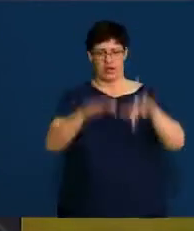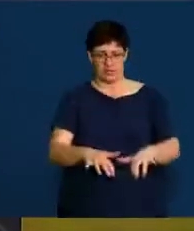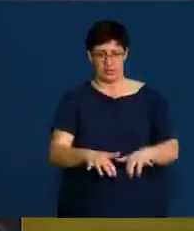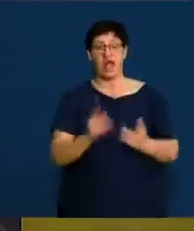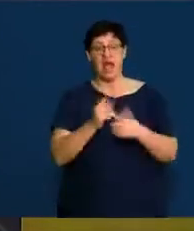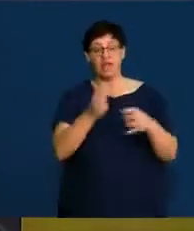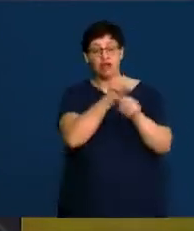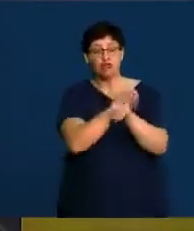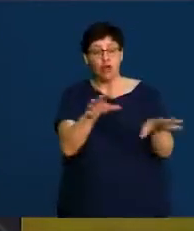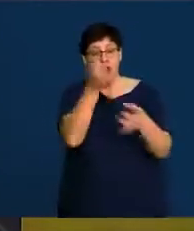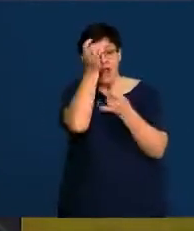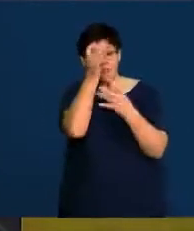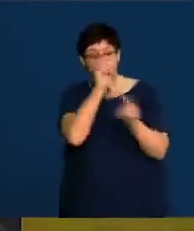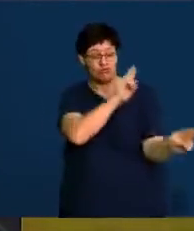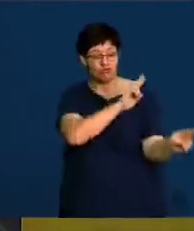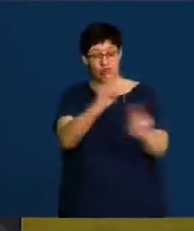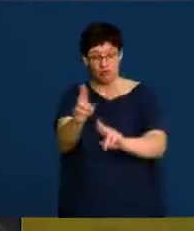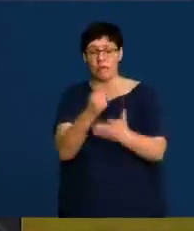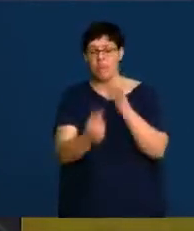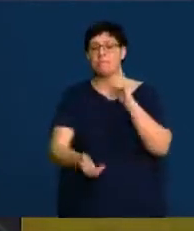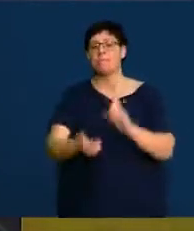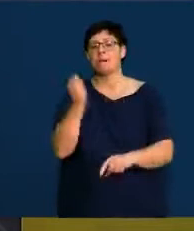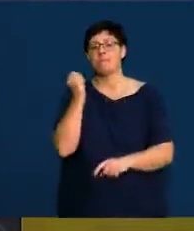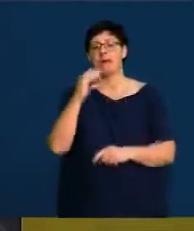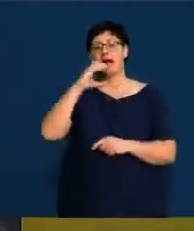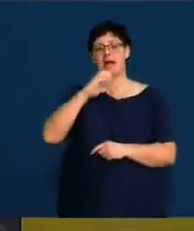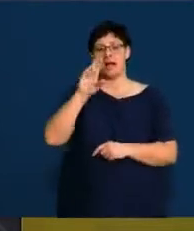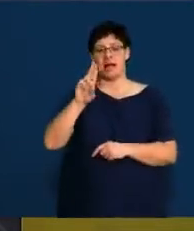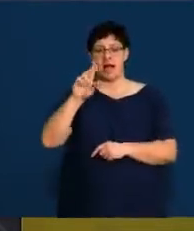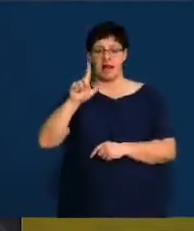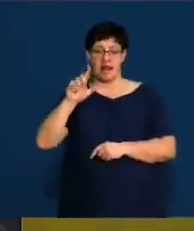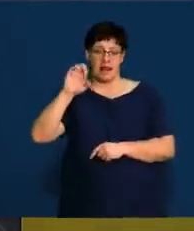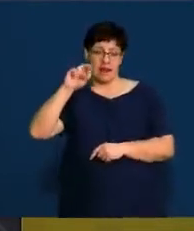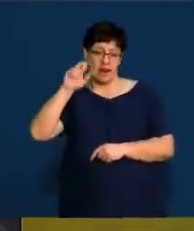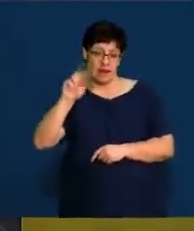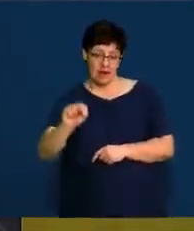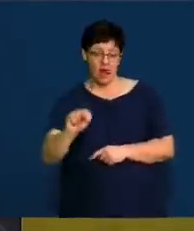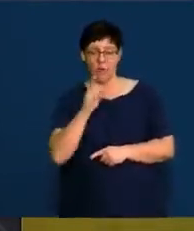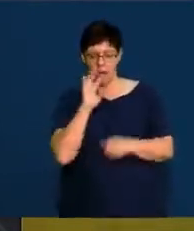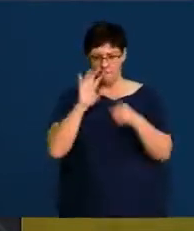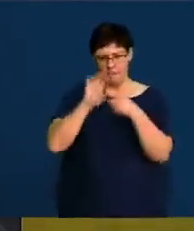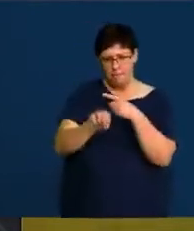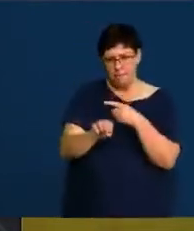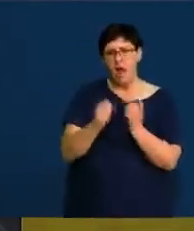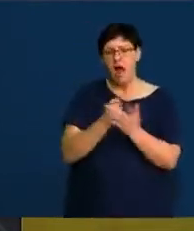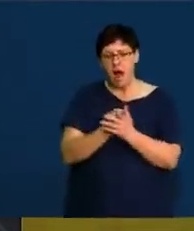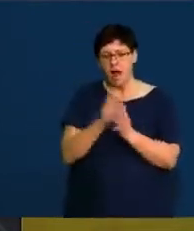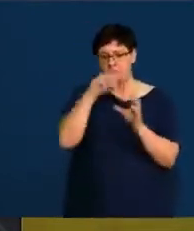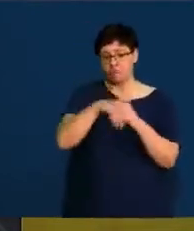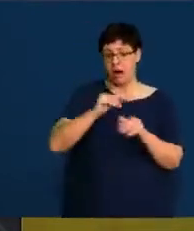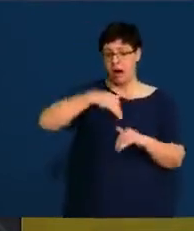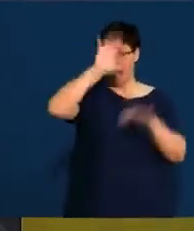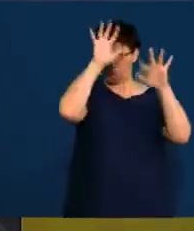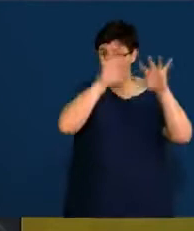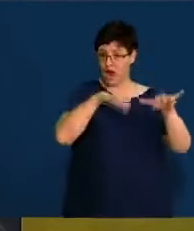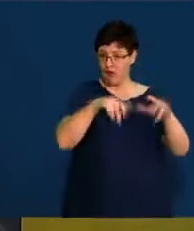general information, you would have found a location of Cullinan and then been able to determine if it falls in a high